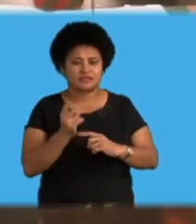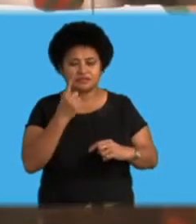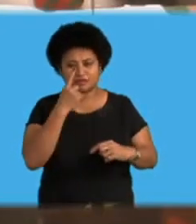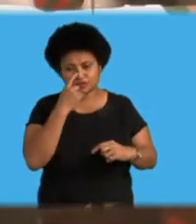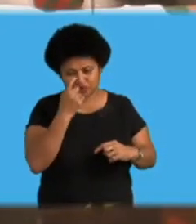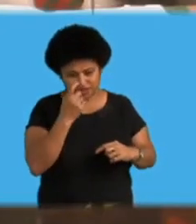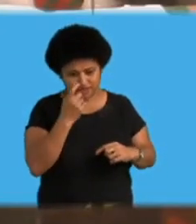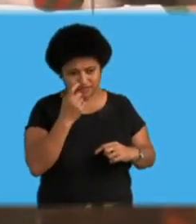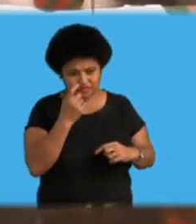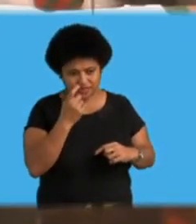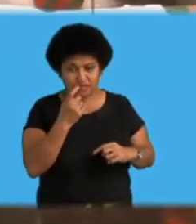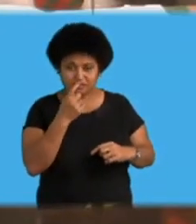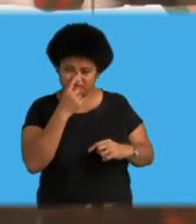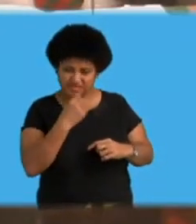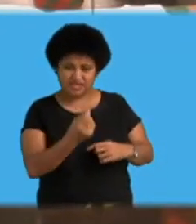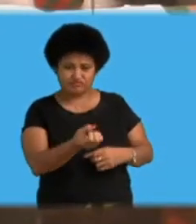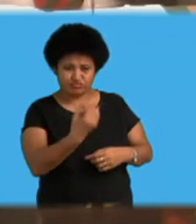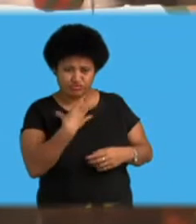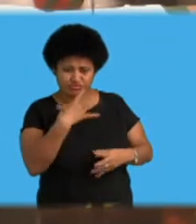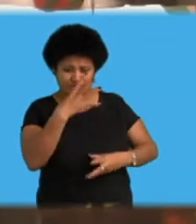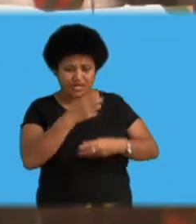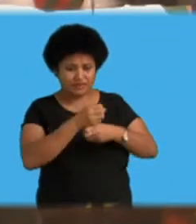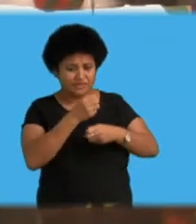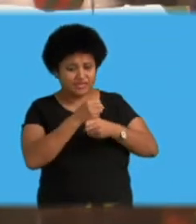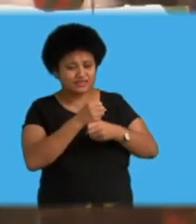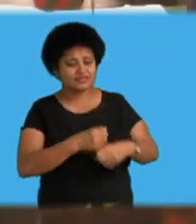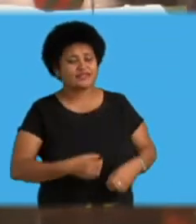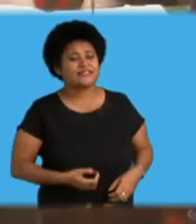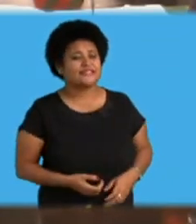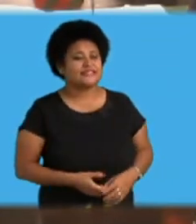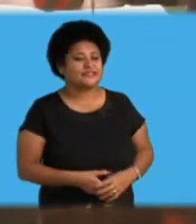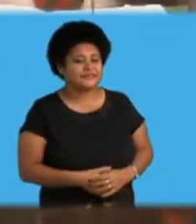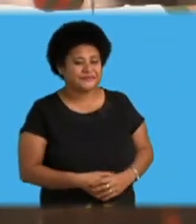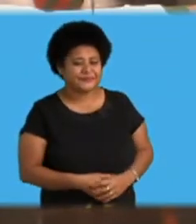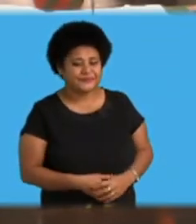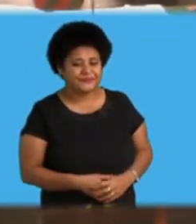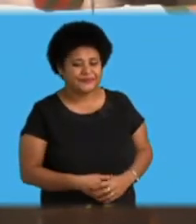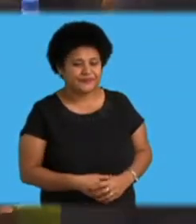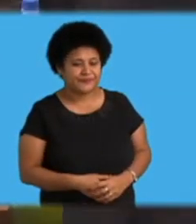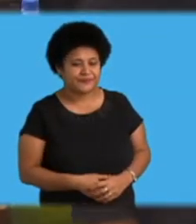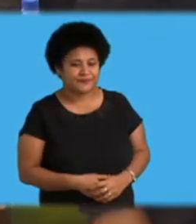update more on this information. Thank you. Thank you, Honourable Minister.